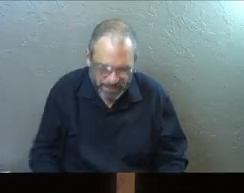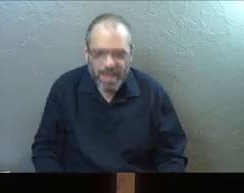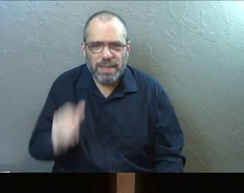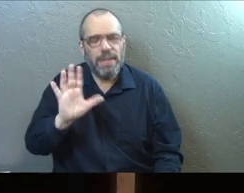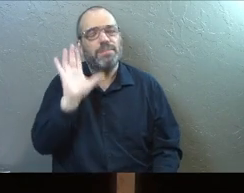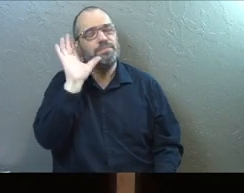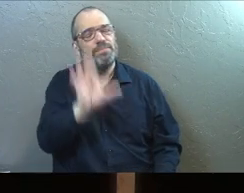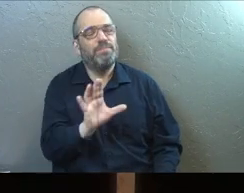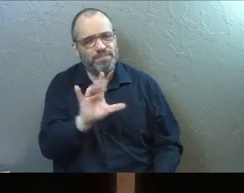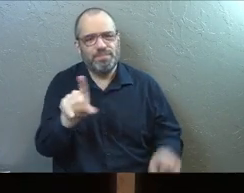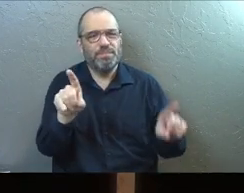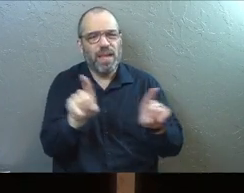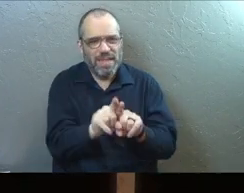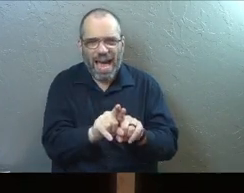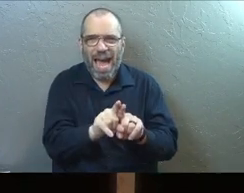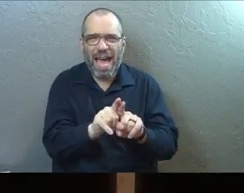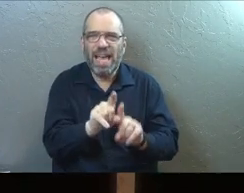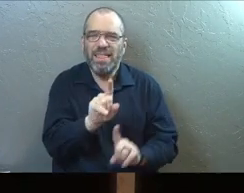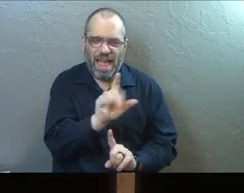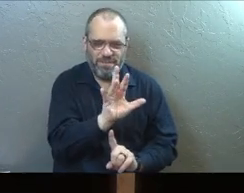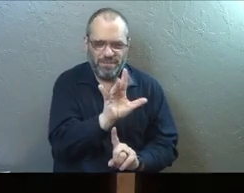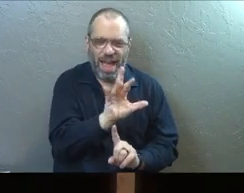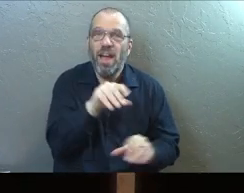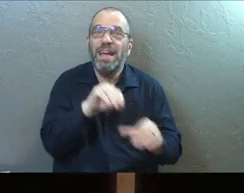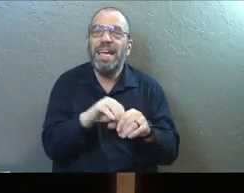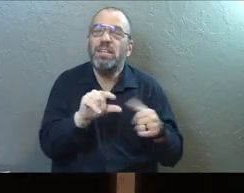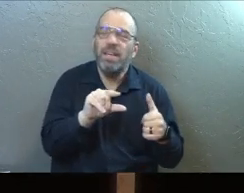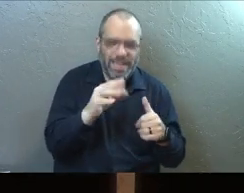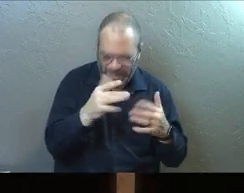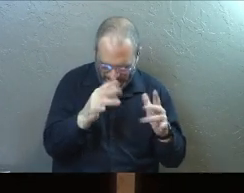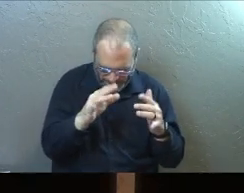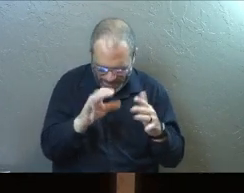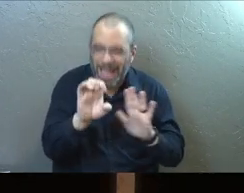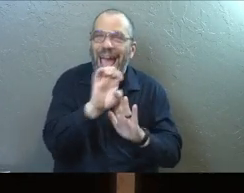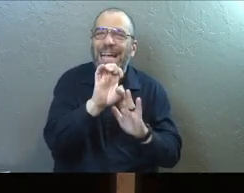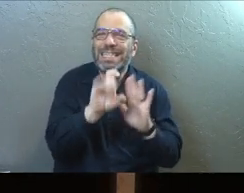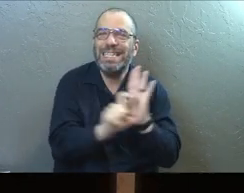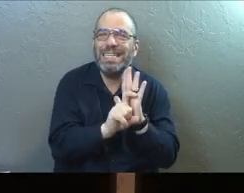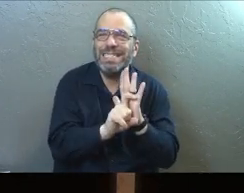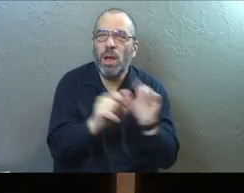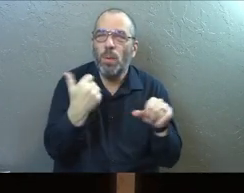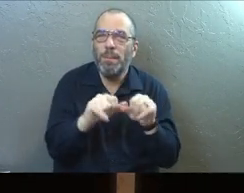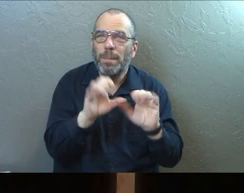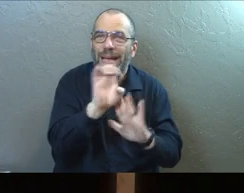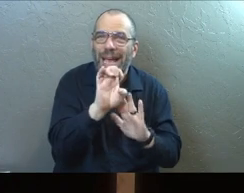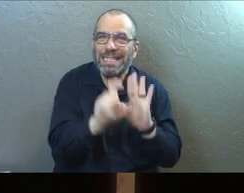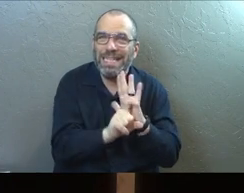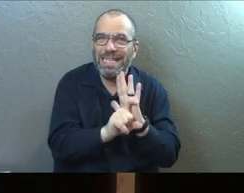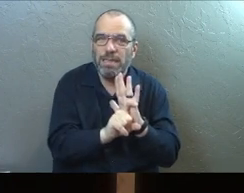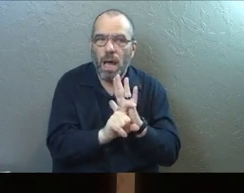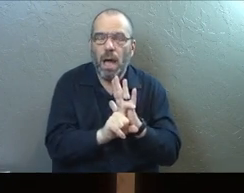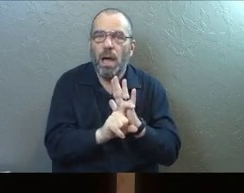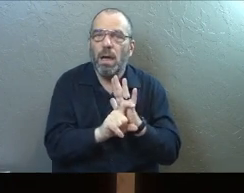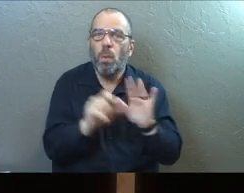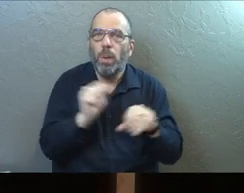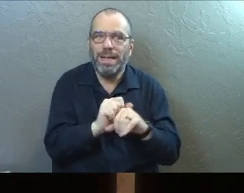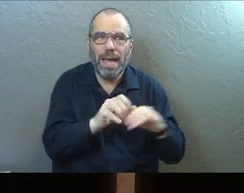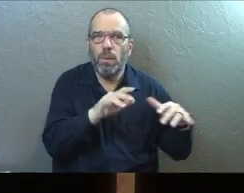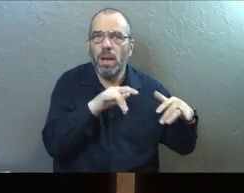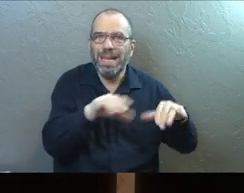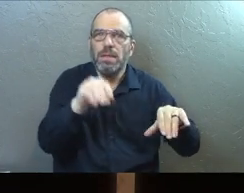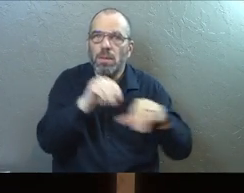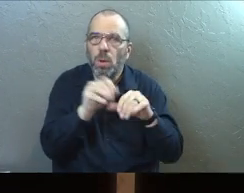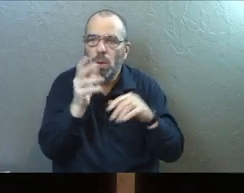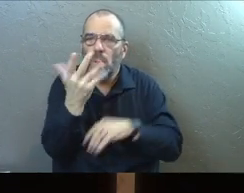And God is saying, it's just like the pillar of fire in Genesis, or in Exodus, symbolizing the presence and the protection of